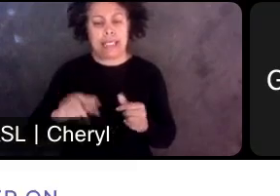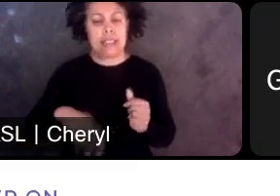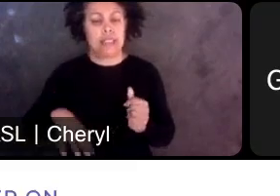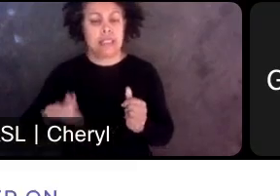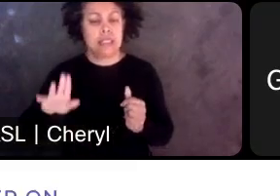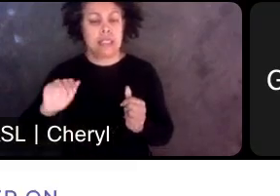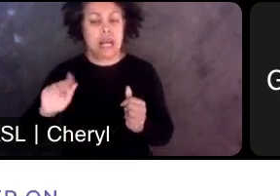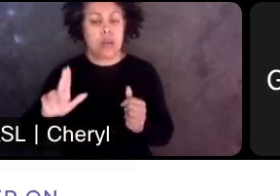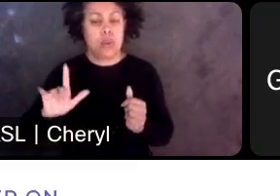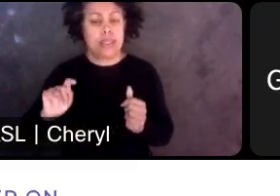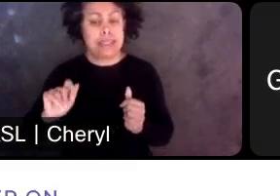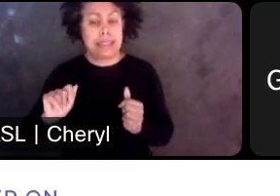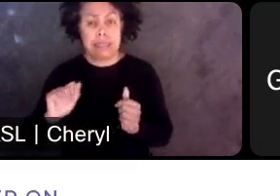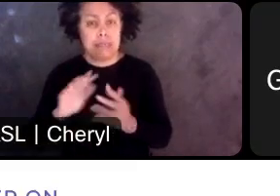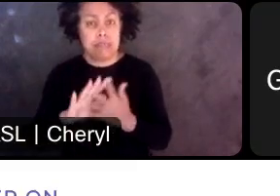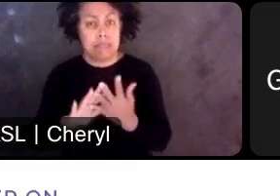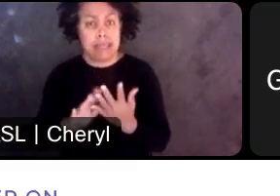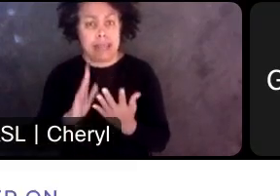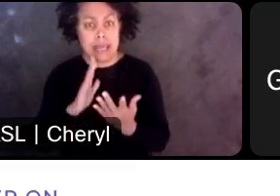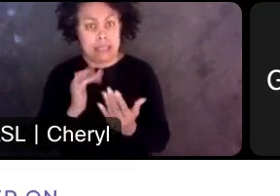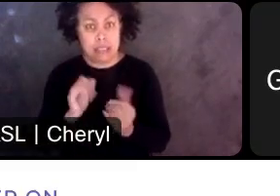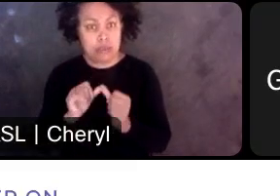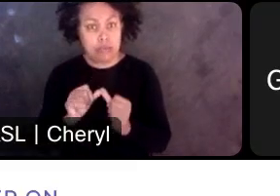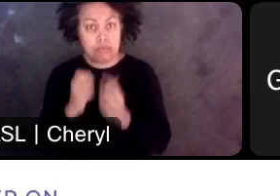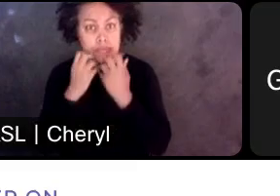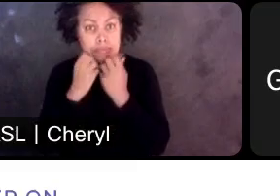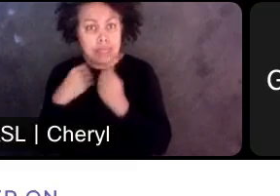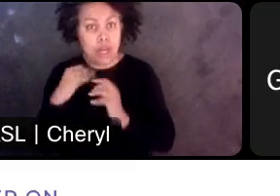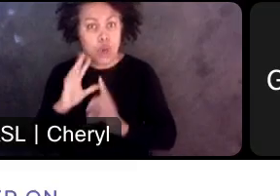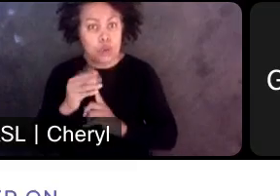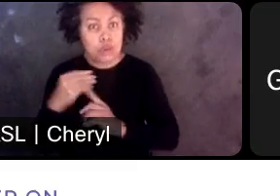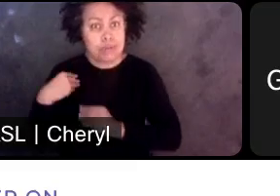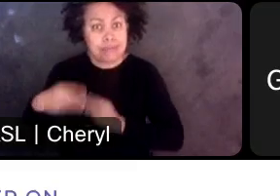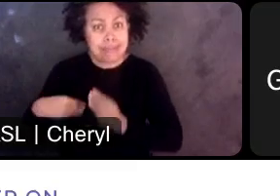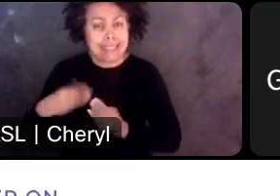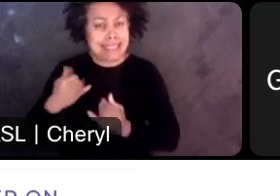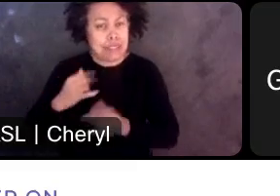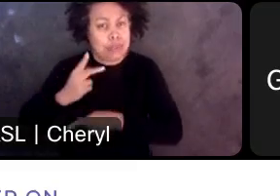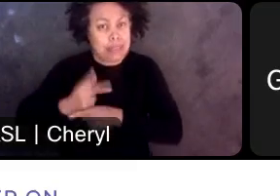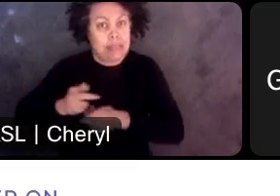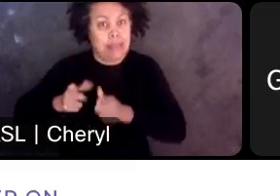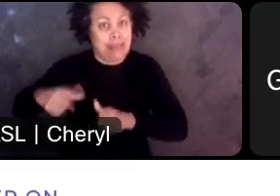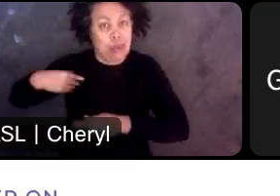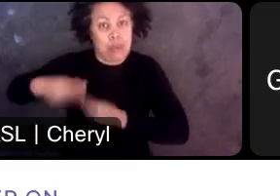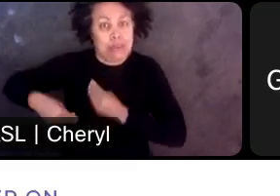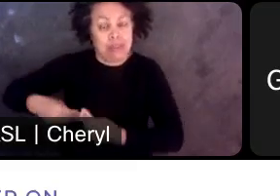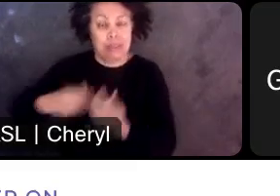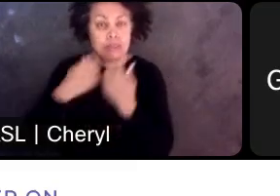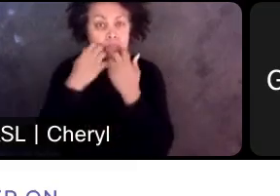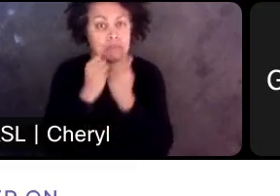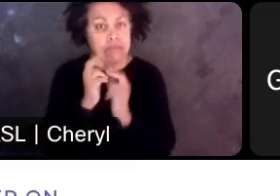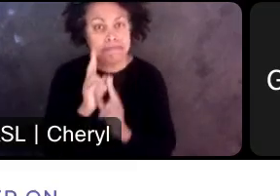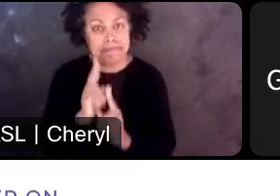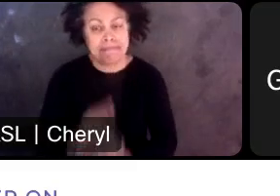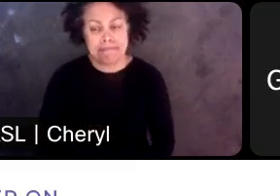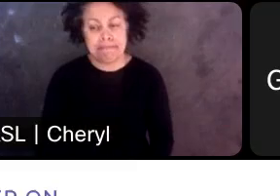their subsistence practices, cultural traditions, and speak their language. We invite each person here